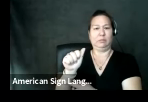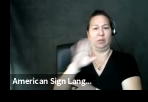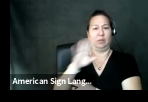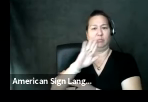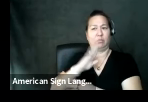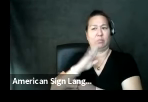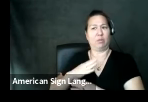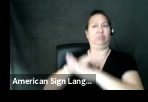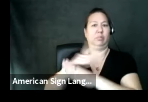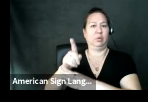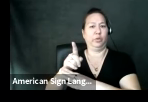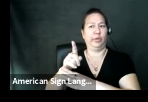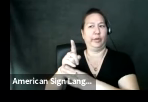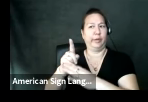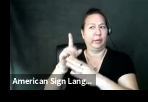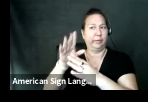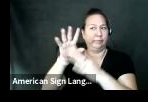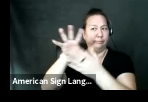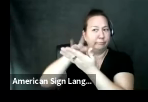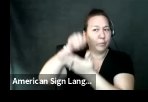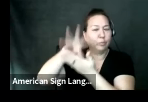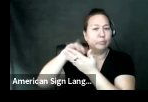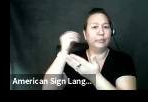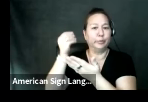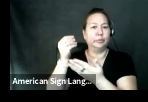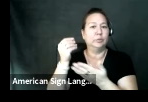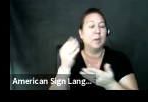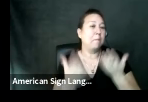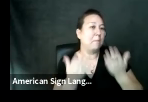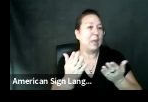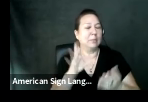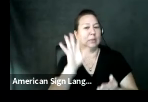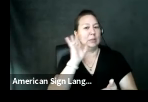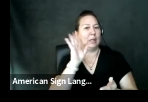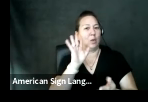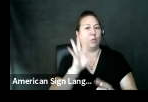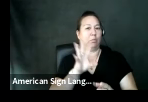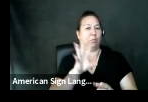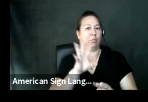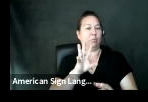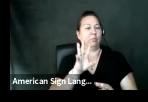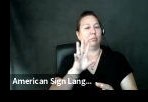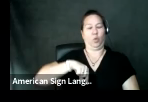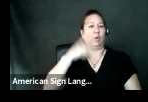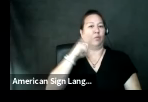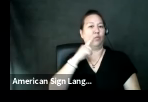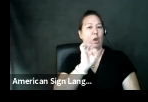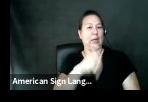be eligible for special education services and related services that can help your child to